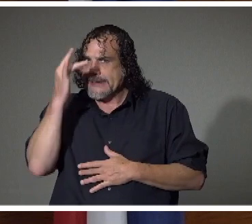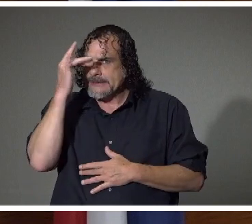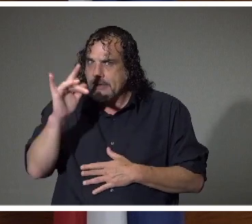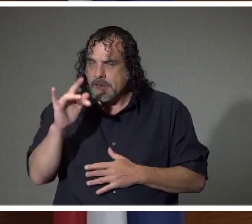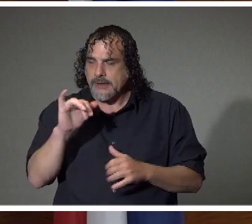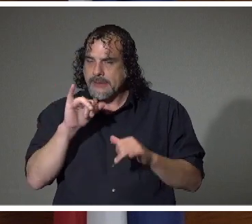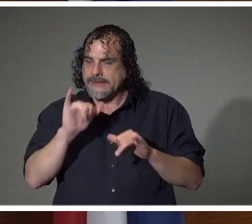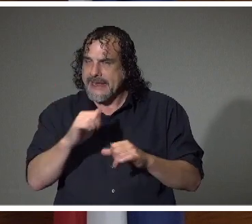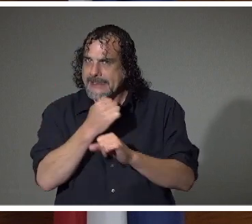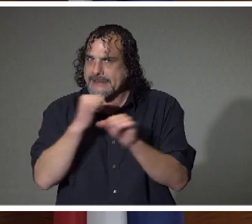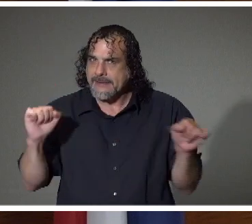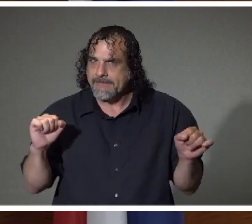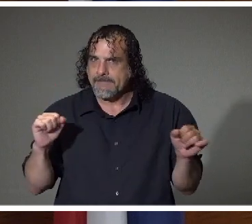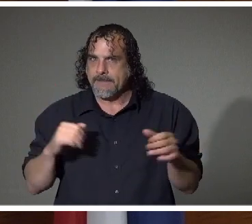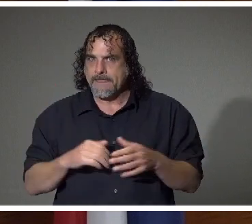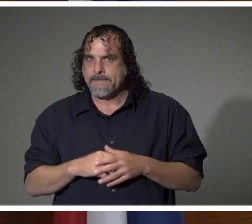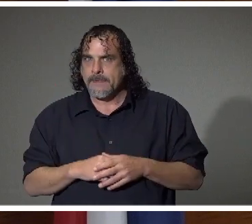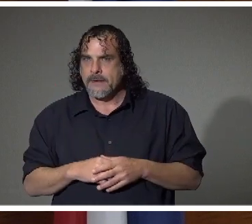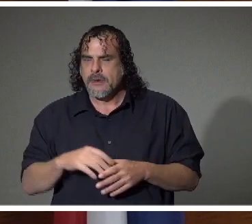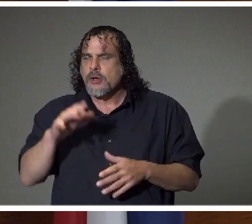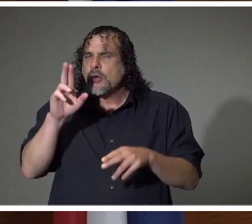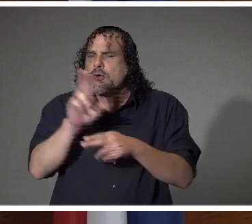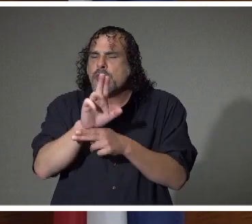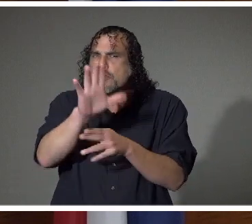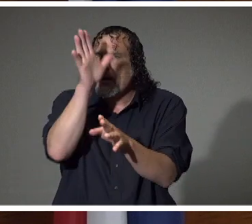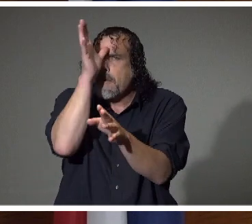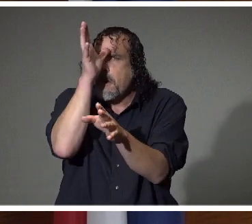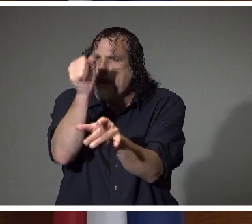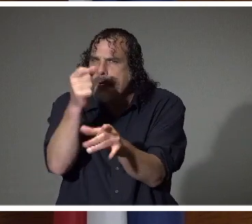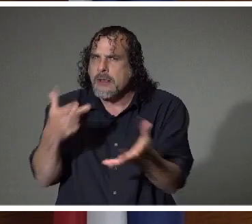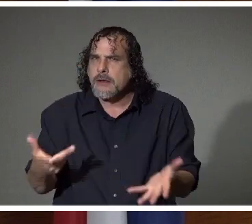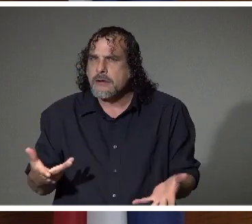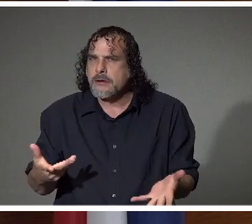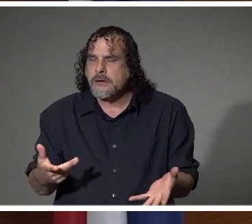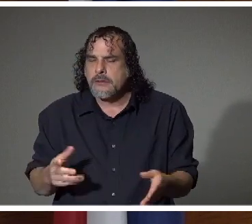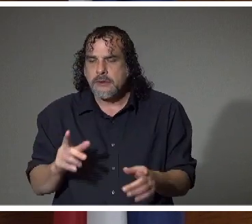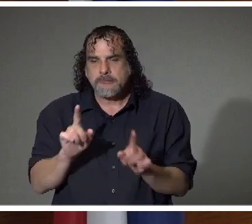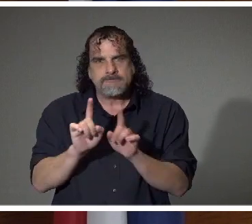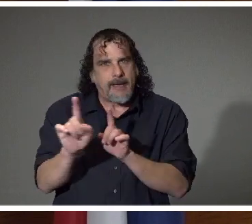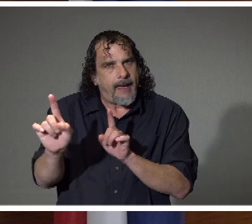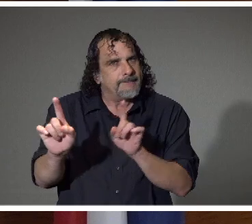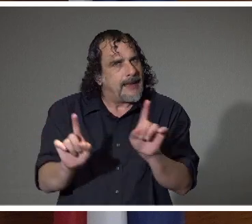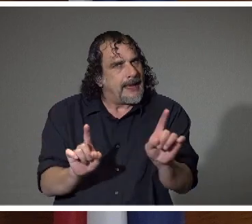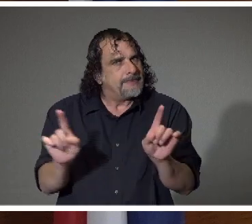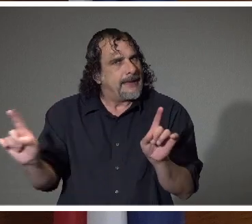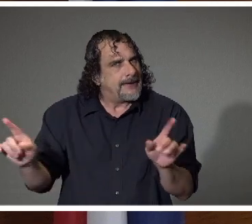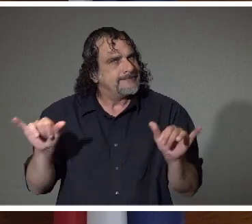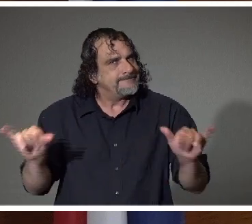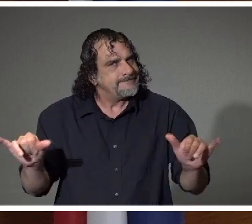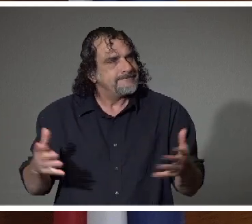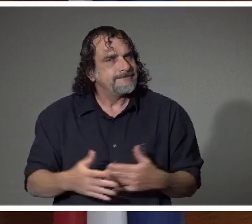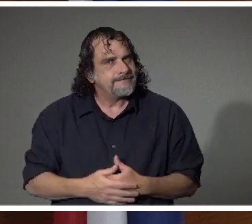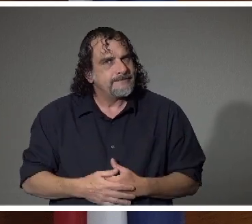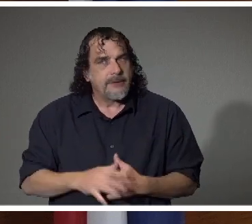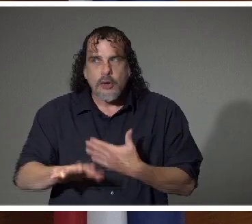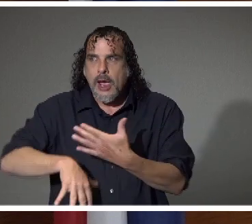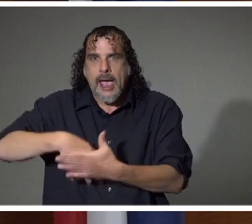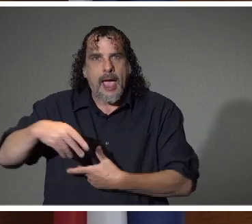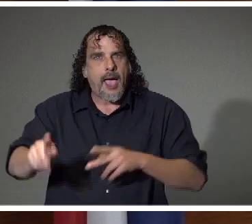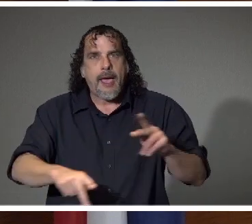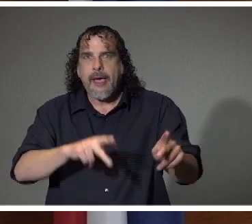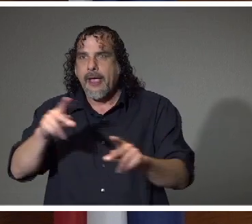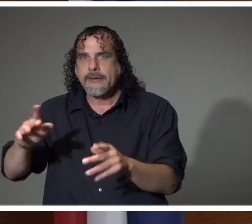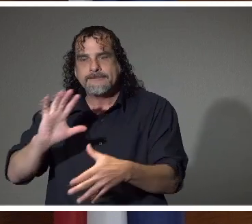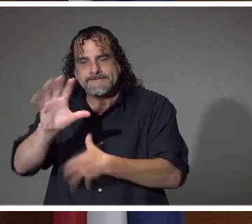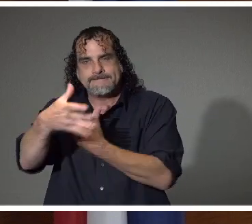stay safe, and use common sense. Utilize social distancing. Make sure that if you're out in public and you